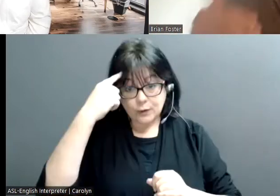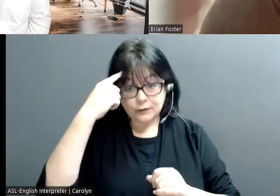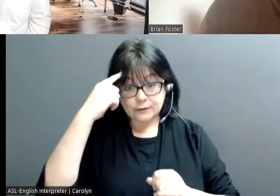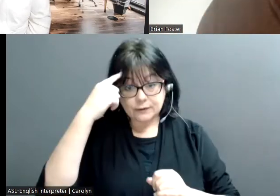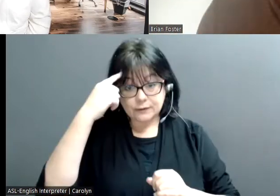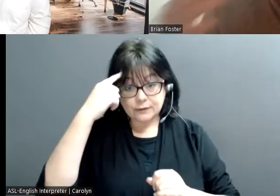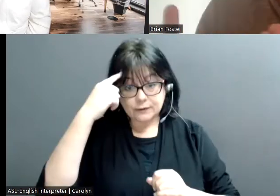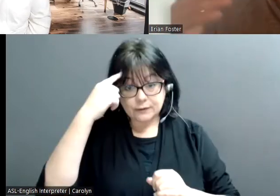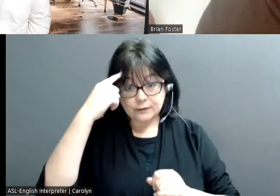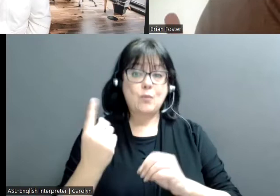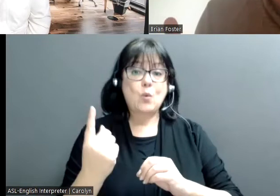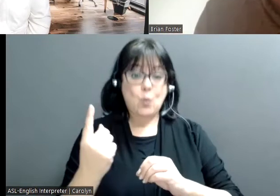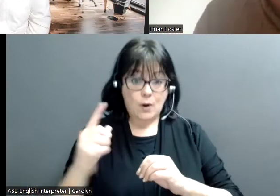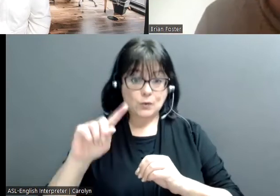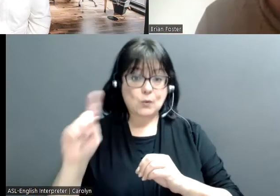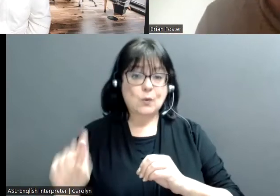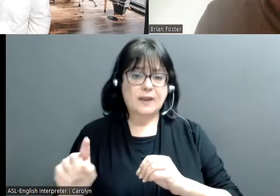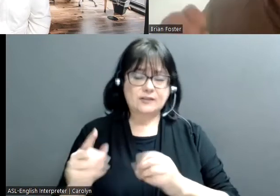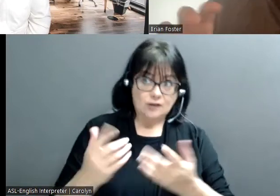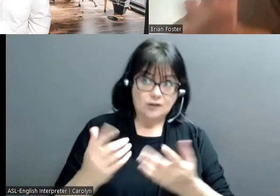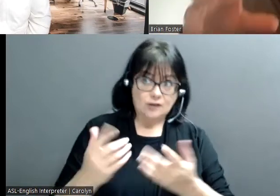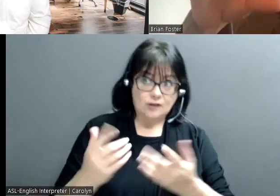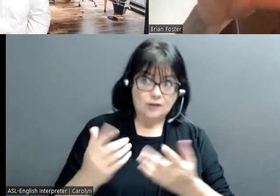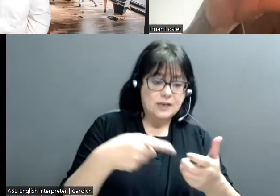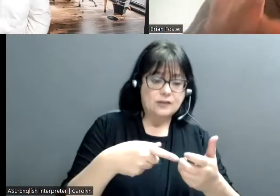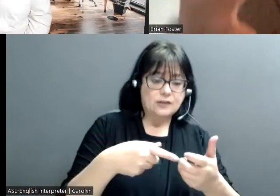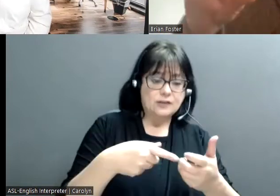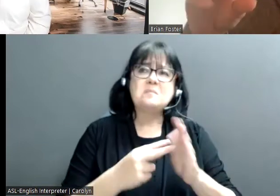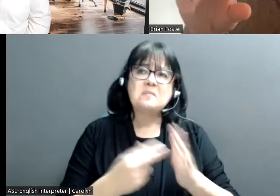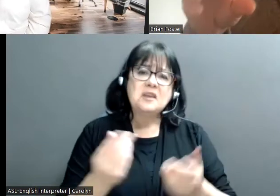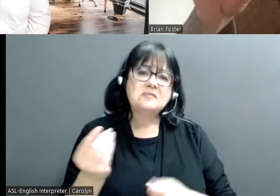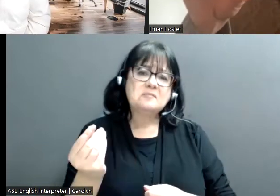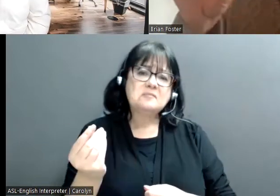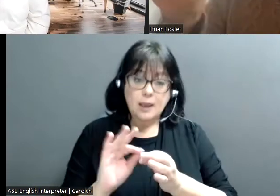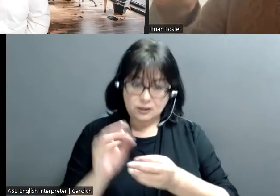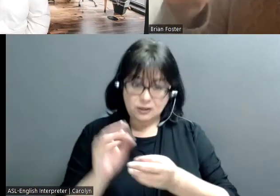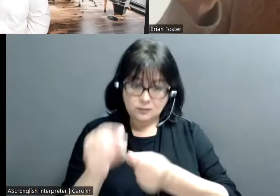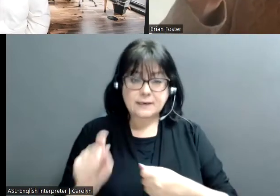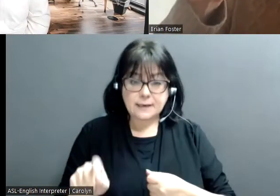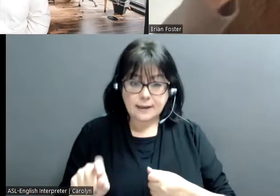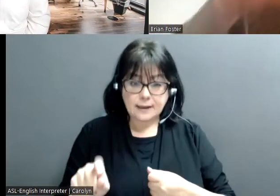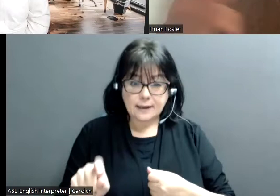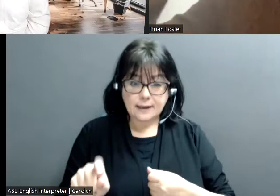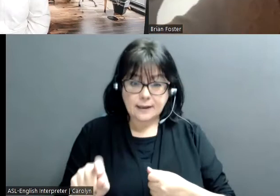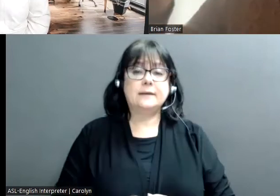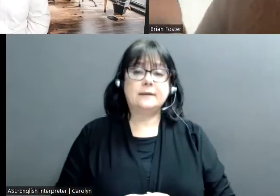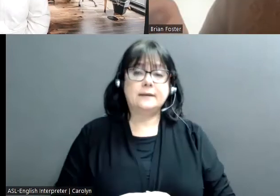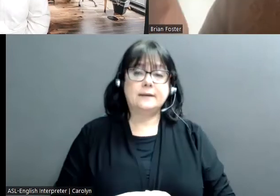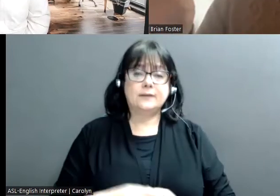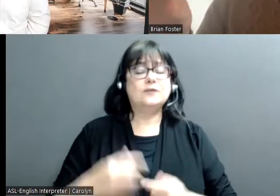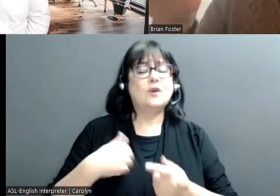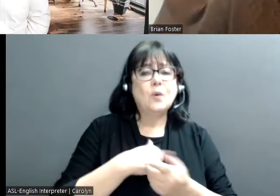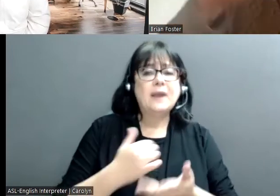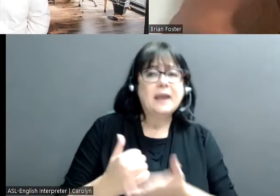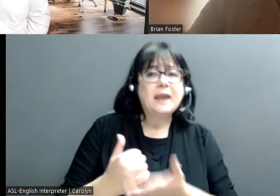if I'm talking accommodations, what kind of cost am I talking? And part of what we do is sort of demystify